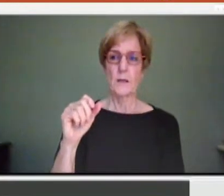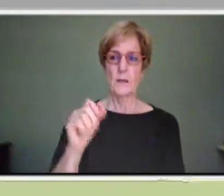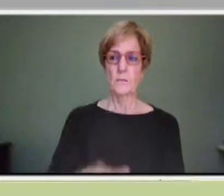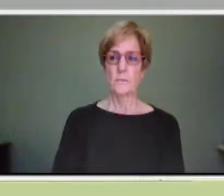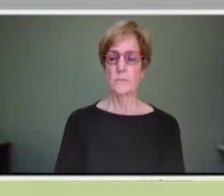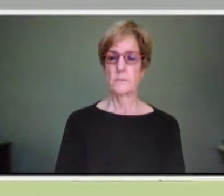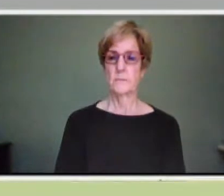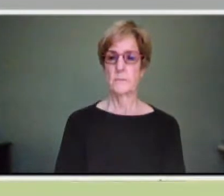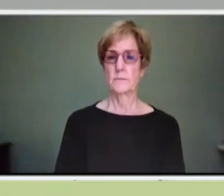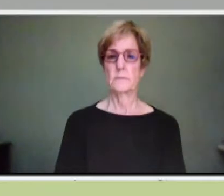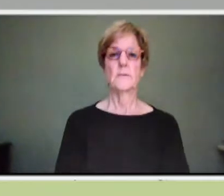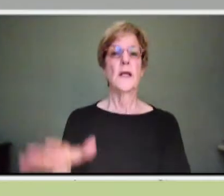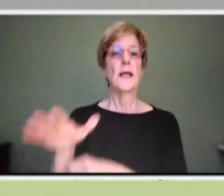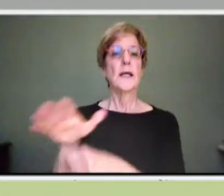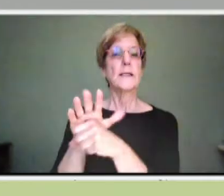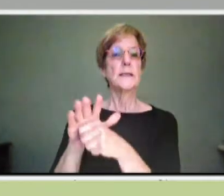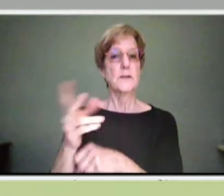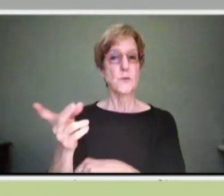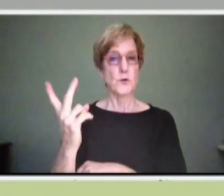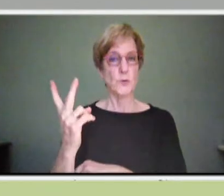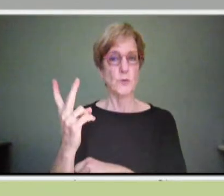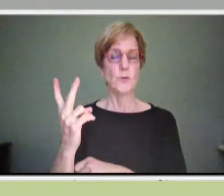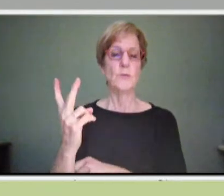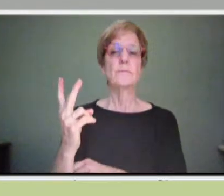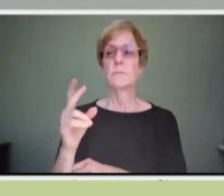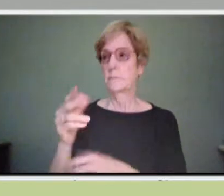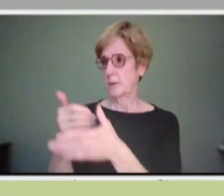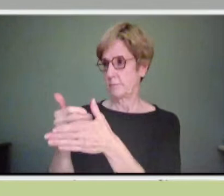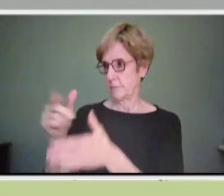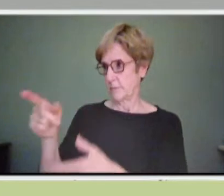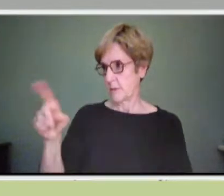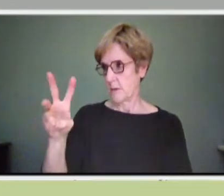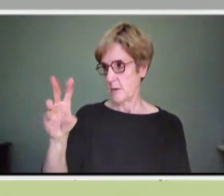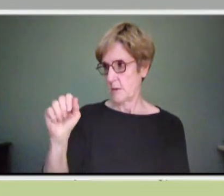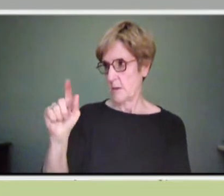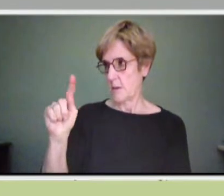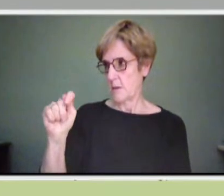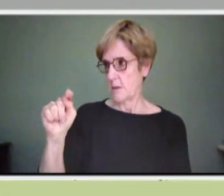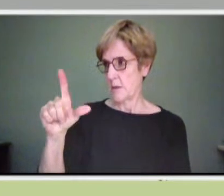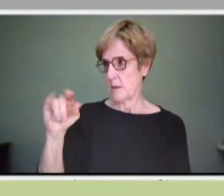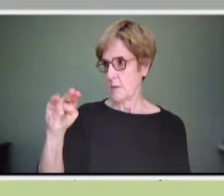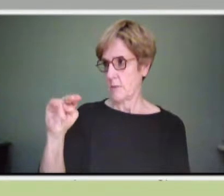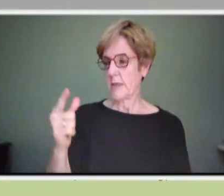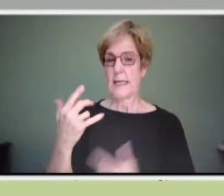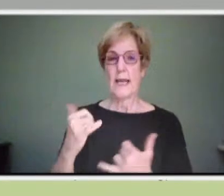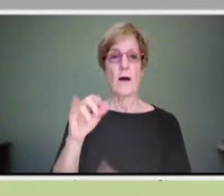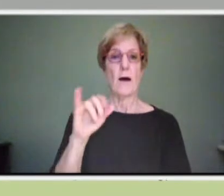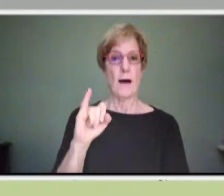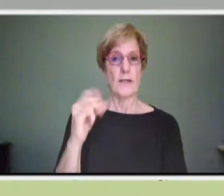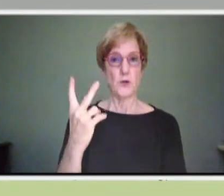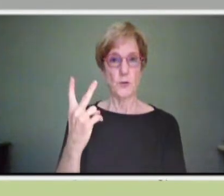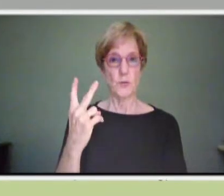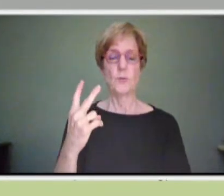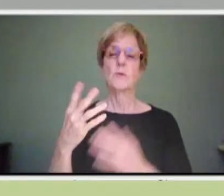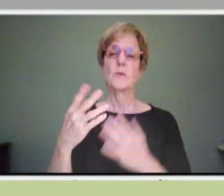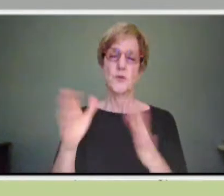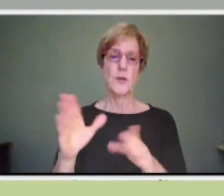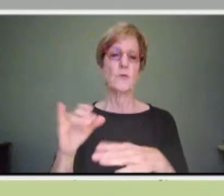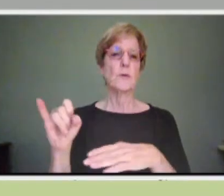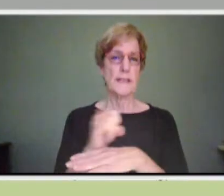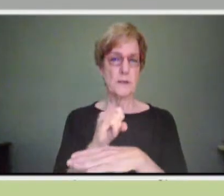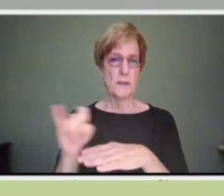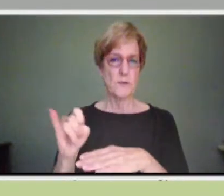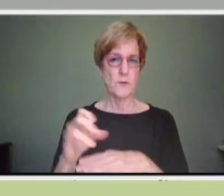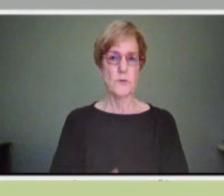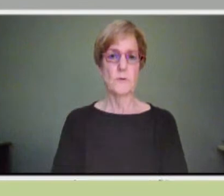County Commission District 2, which is closest to Ms. Watlington's district. The current zoning is I2, general industrial conditional,